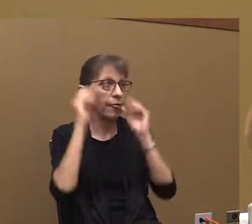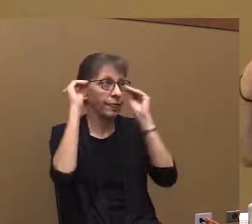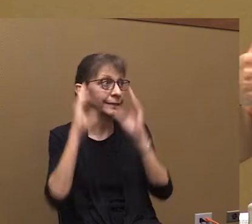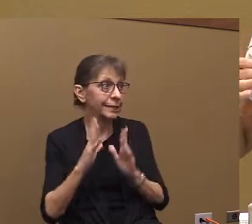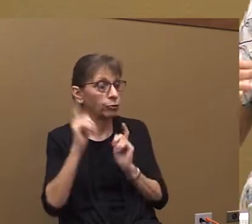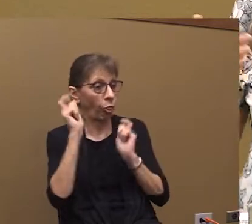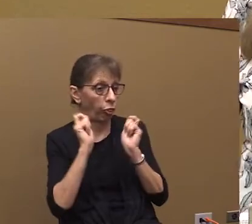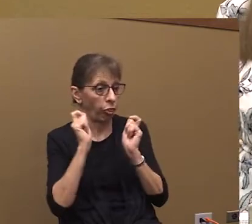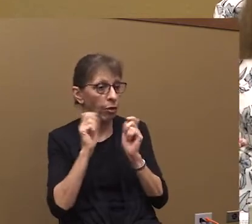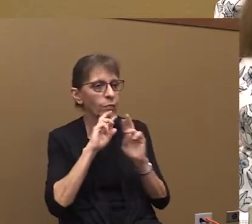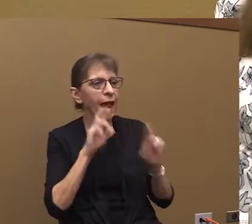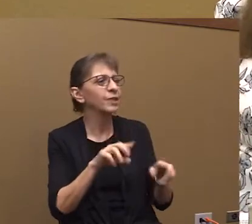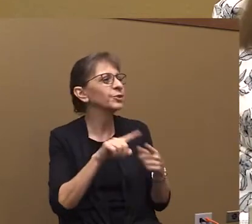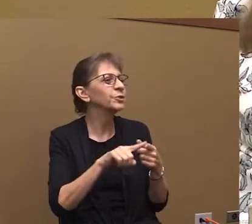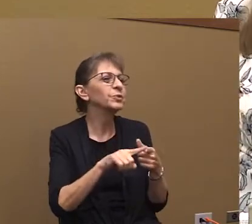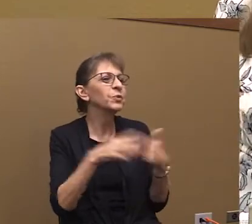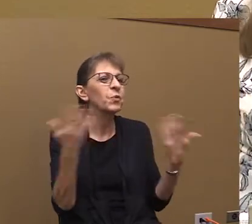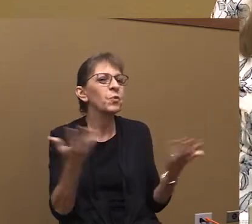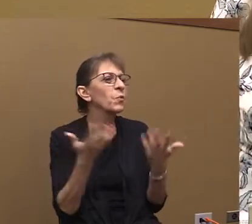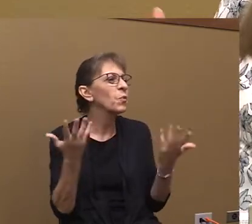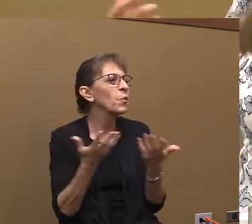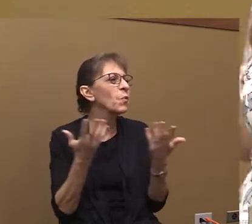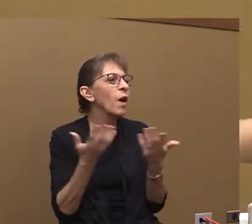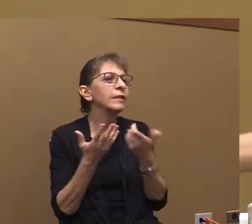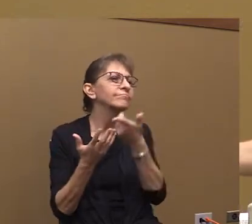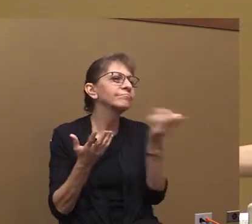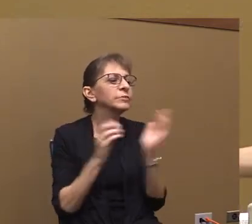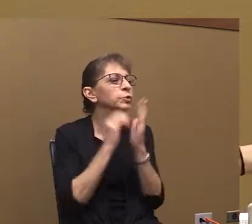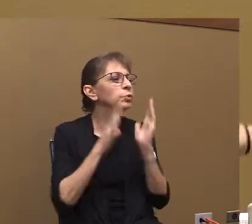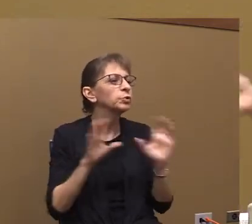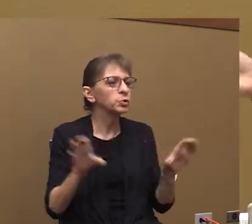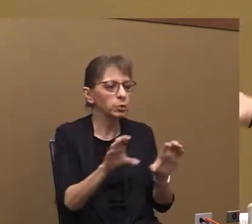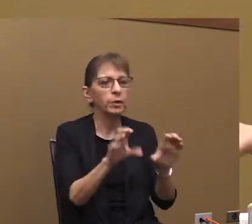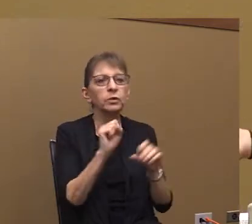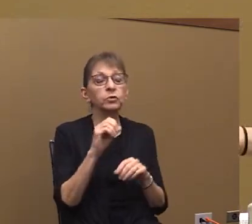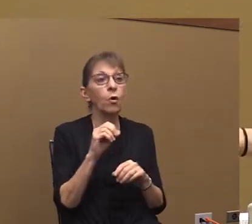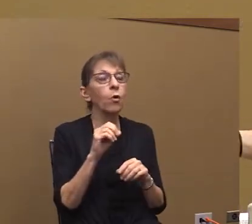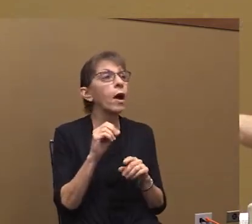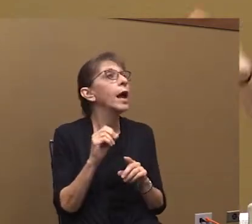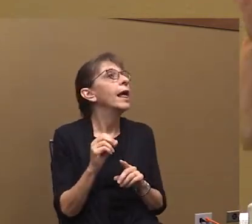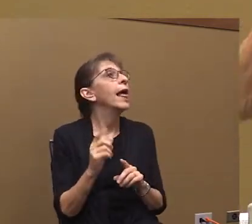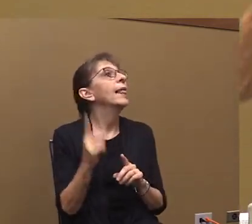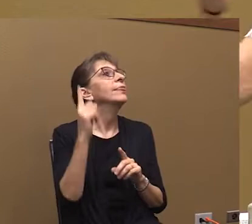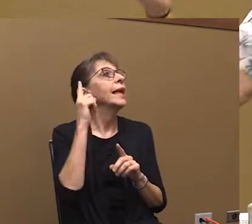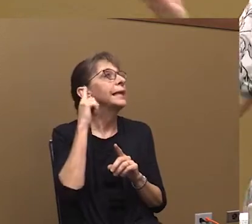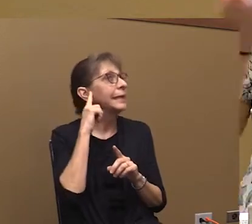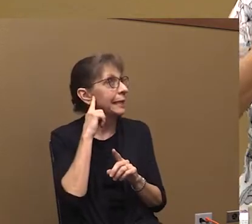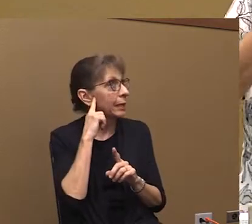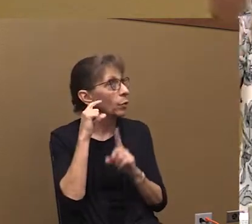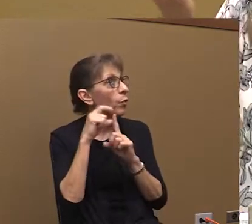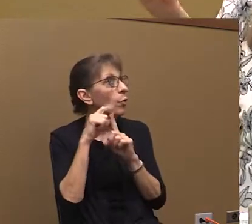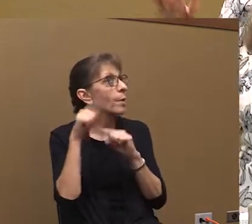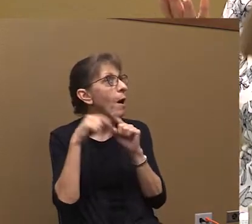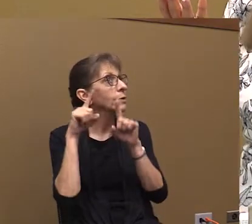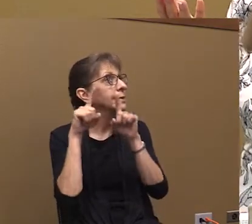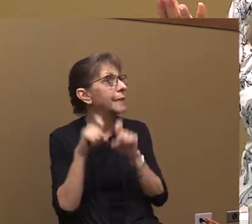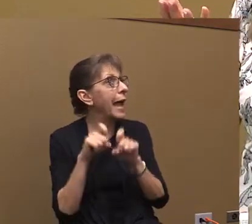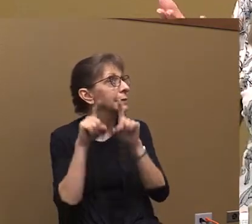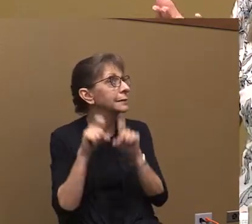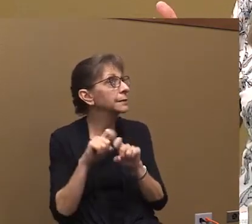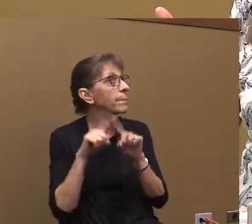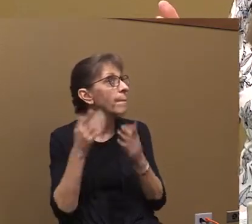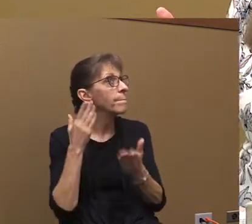may not have access to the facial expression that the teacher gave in reaction to what